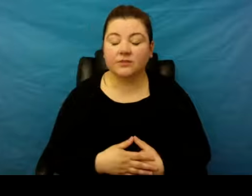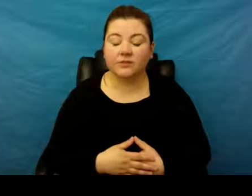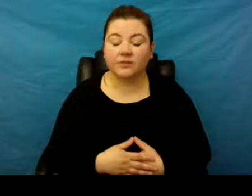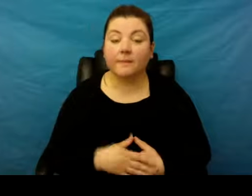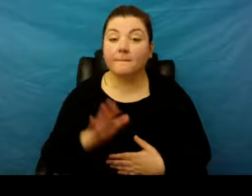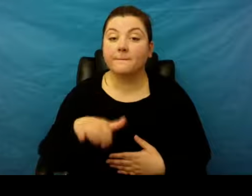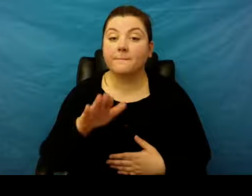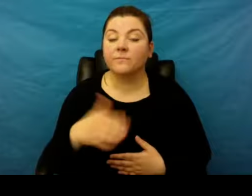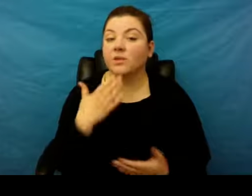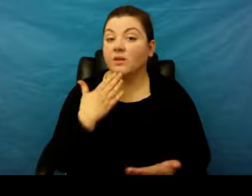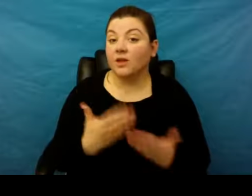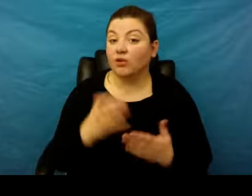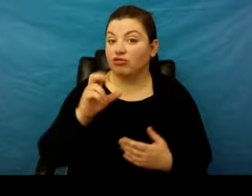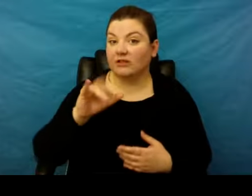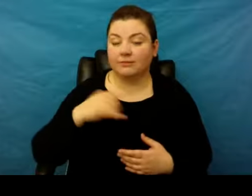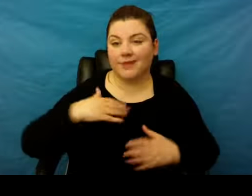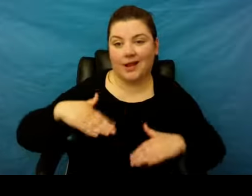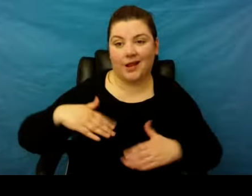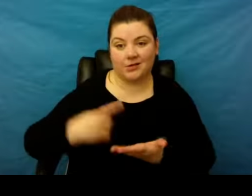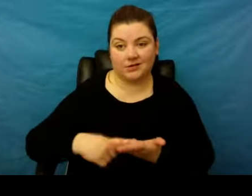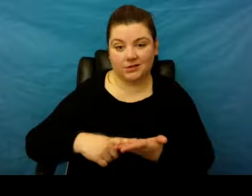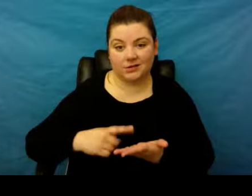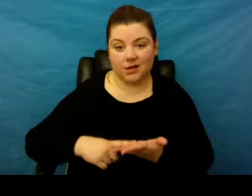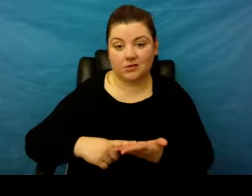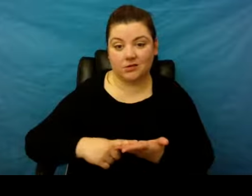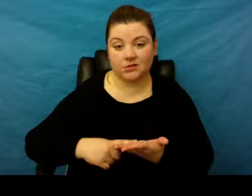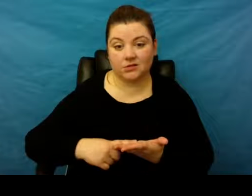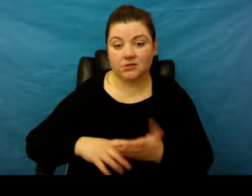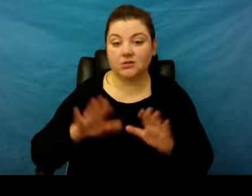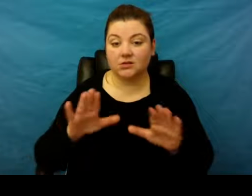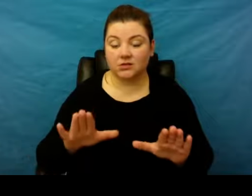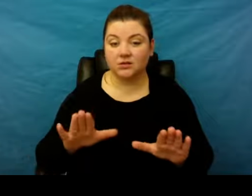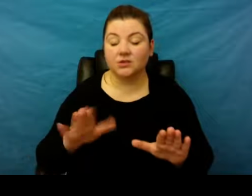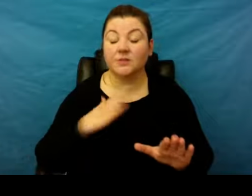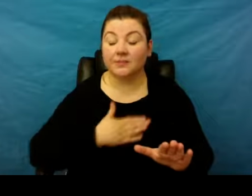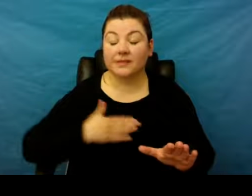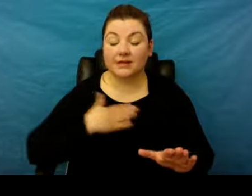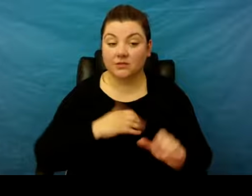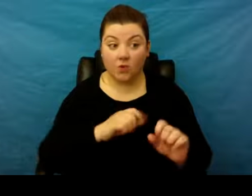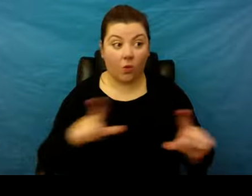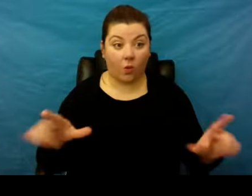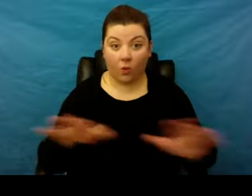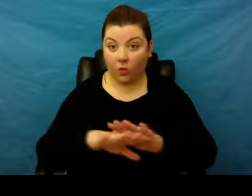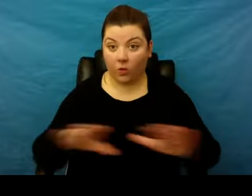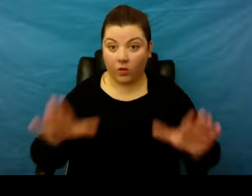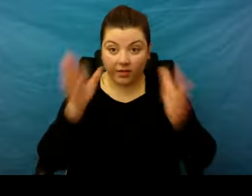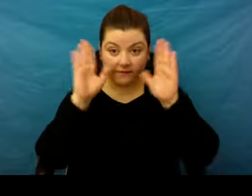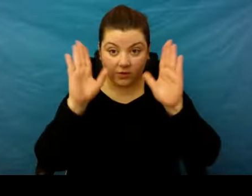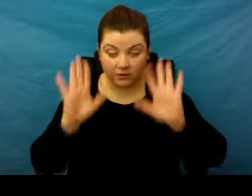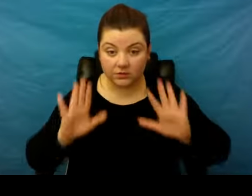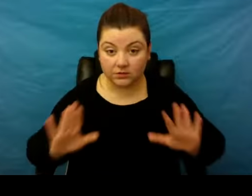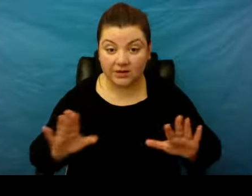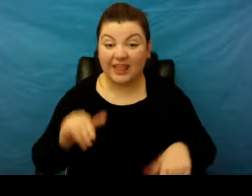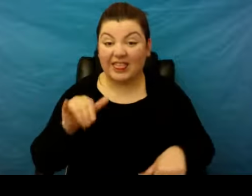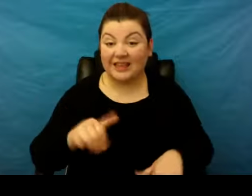didn't have a chance to address this. And so again, everyone listen, please listen to what I'm going to say.